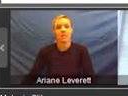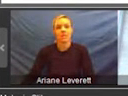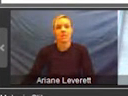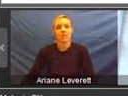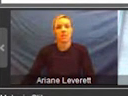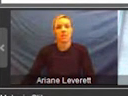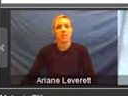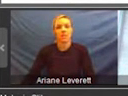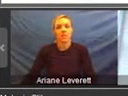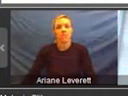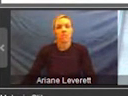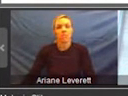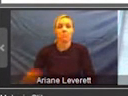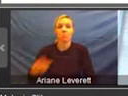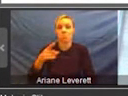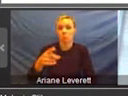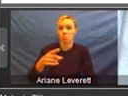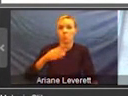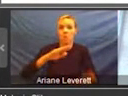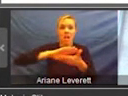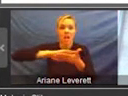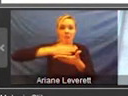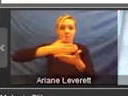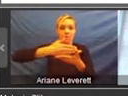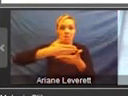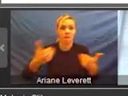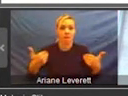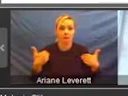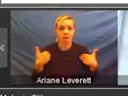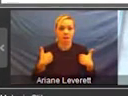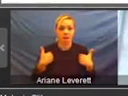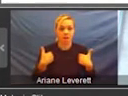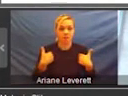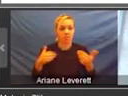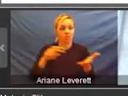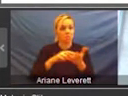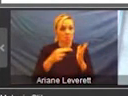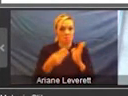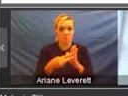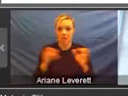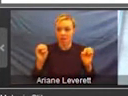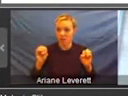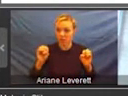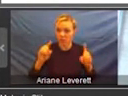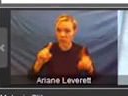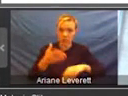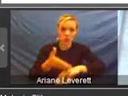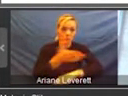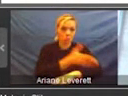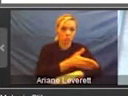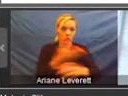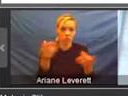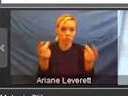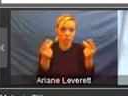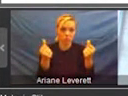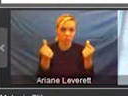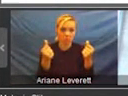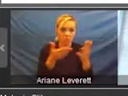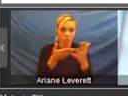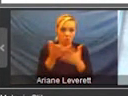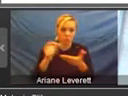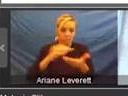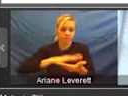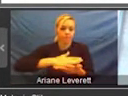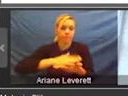Having a laptop does not mean that the education is improved through the